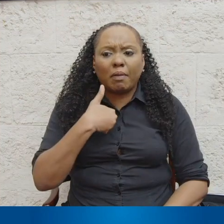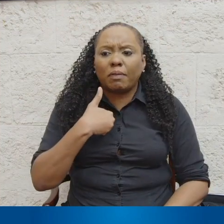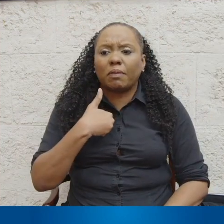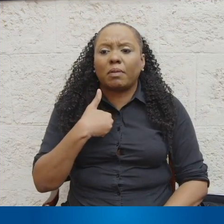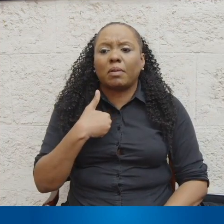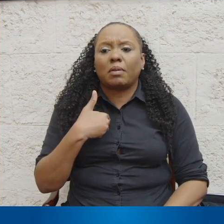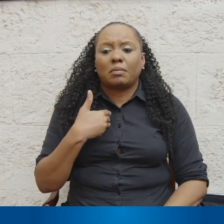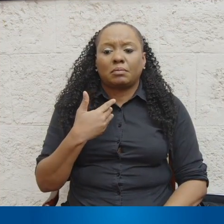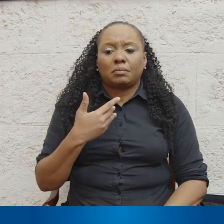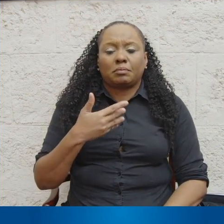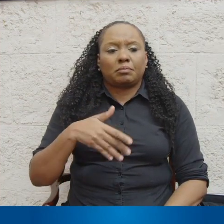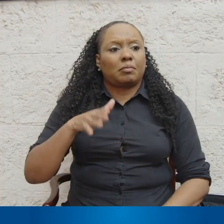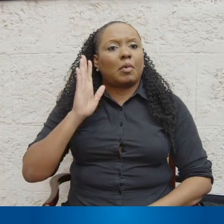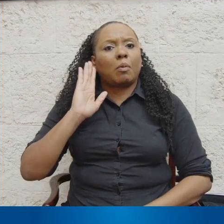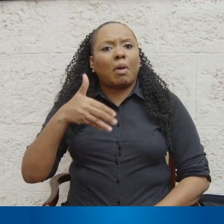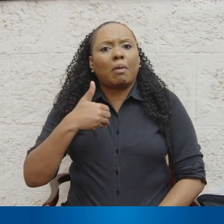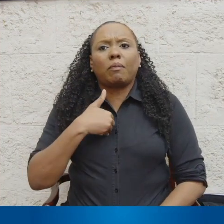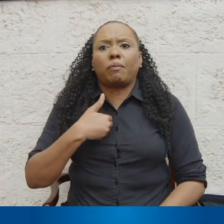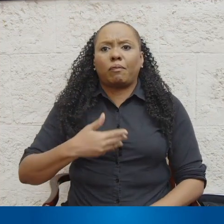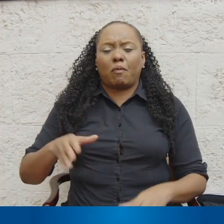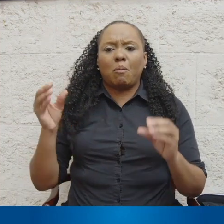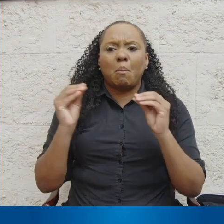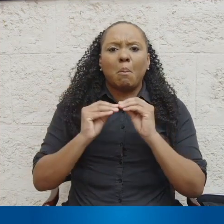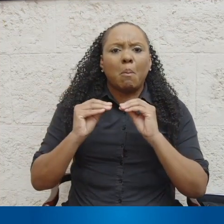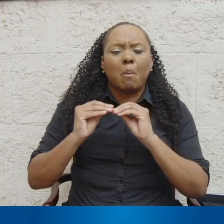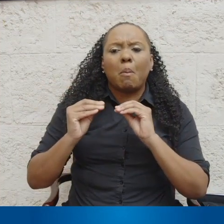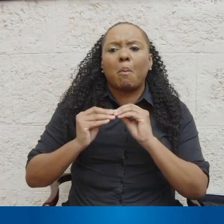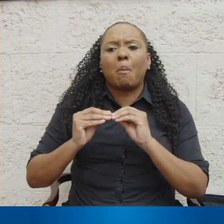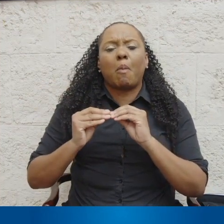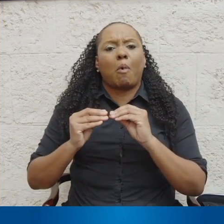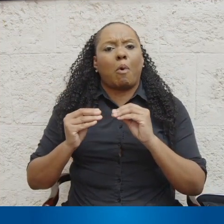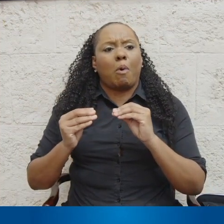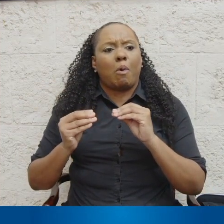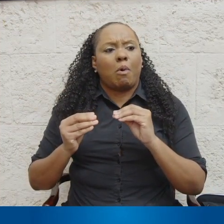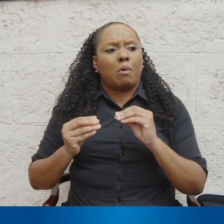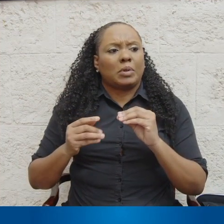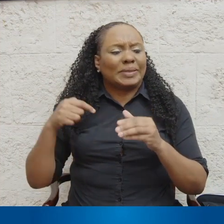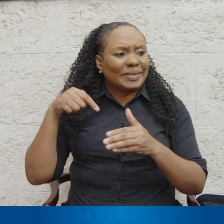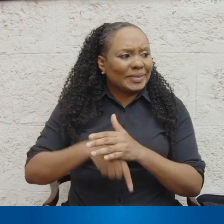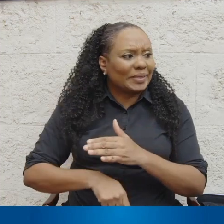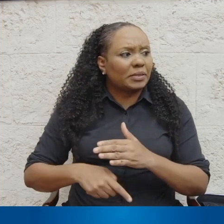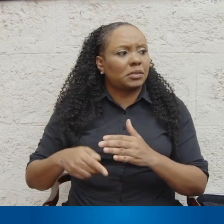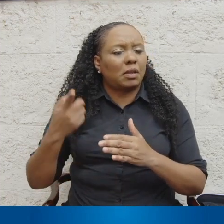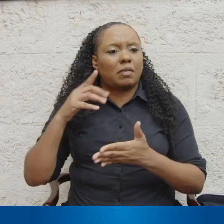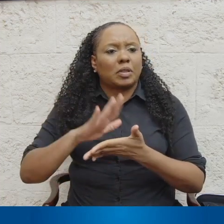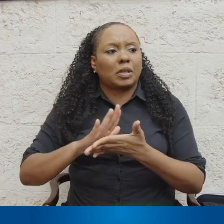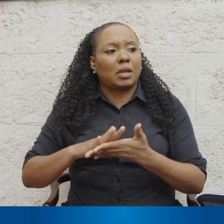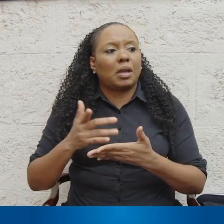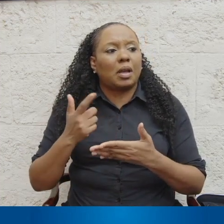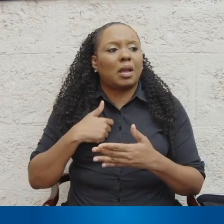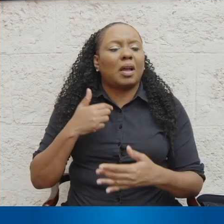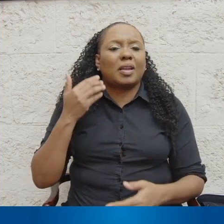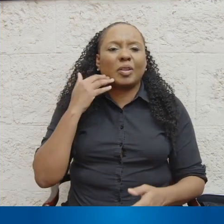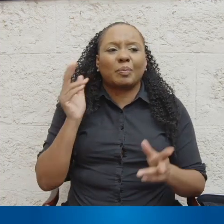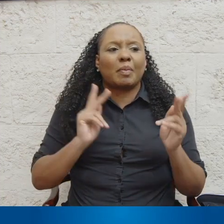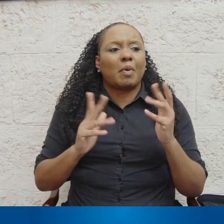more grounded again and starting from the community level. I want to address, and I'm sure all the questions are going to be about the crop over route.